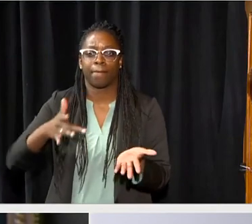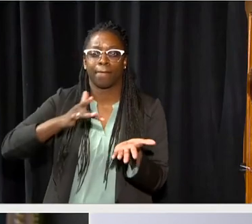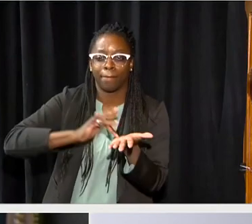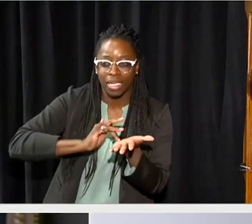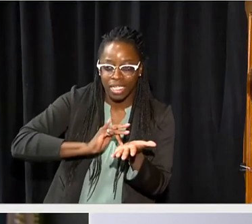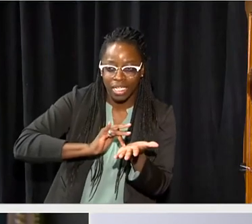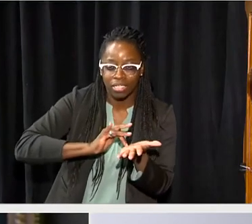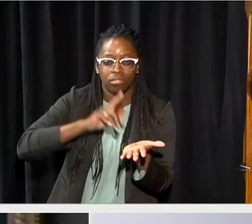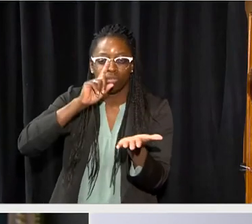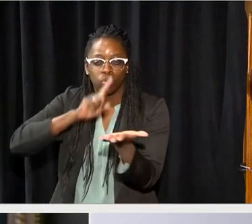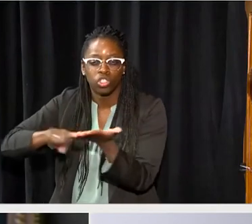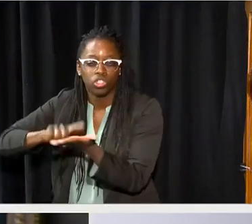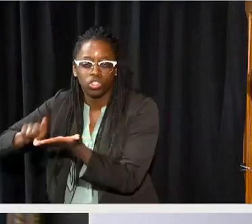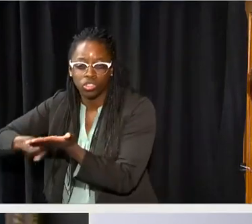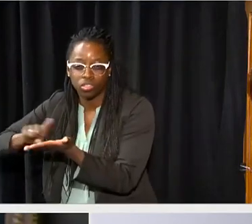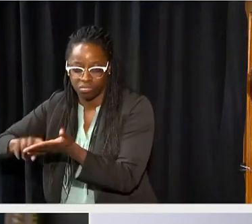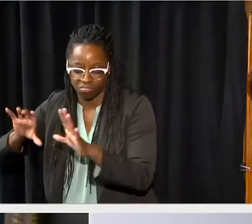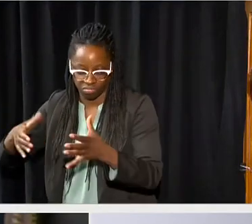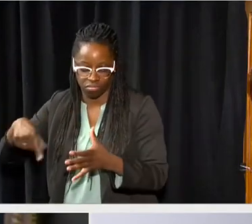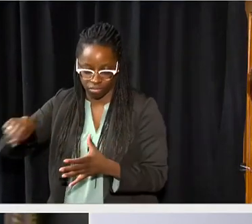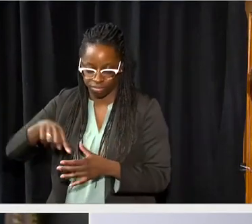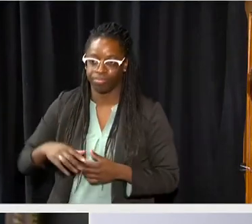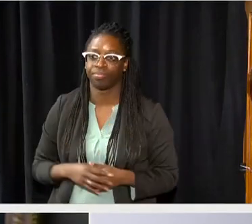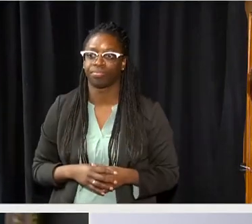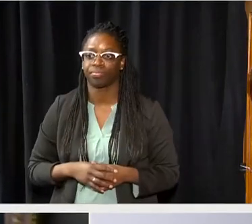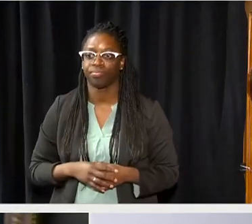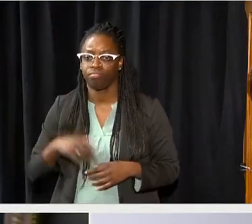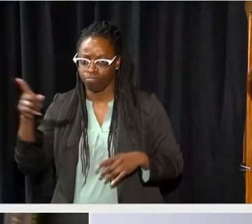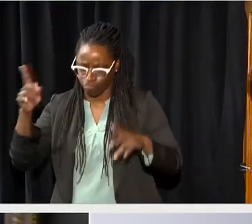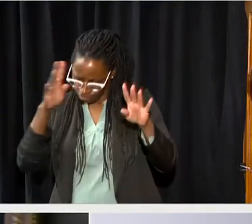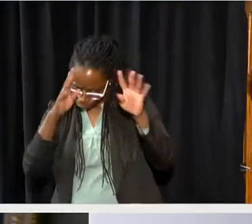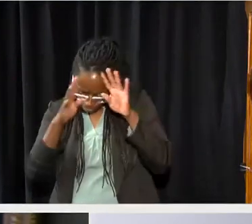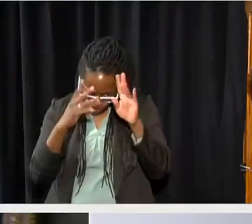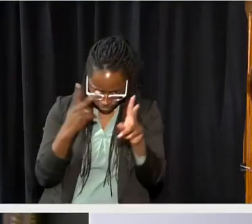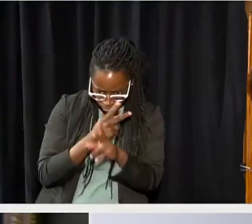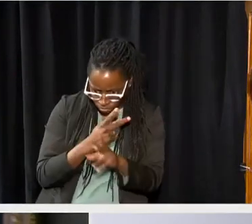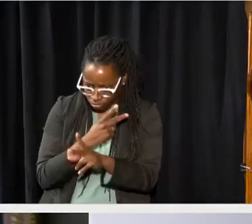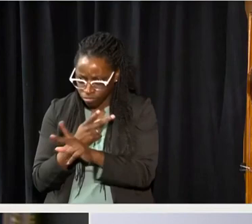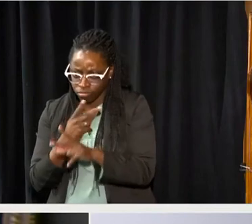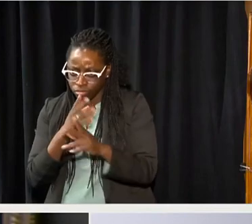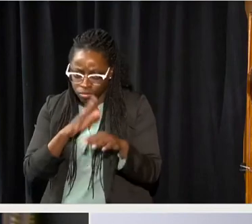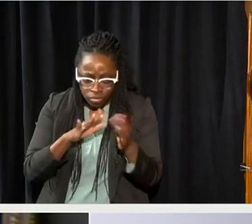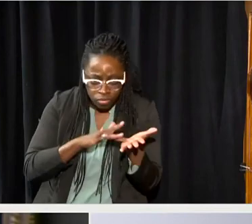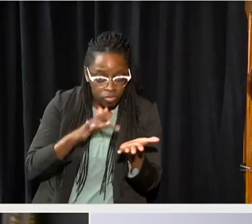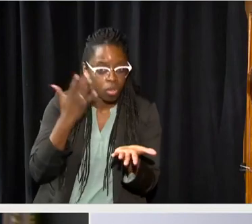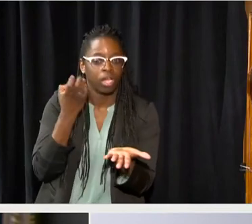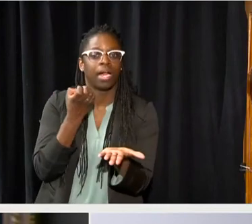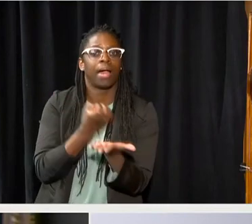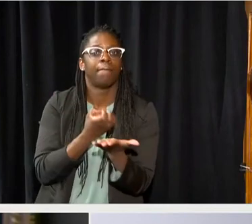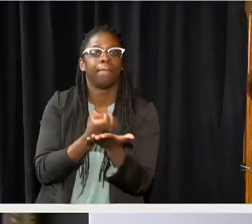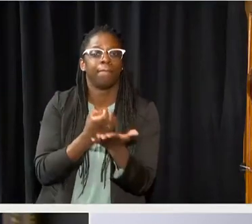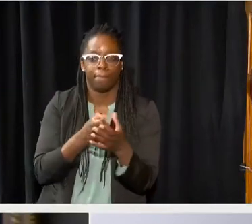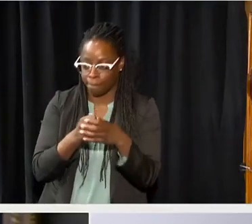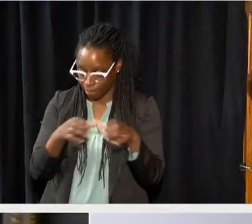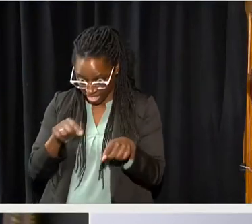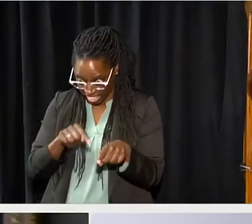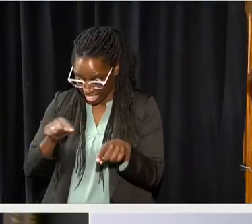moonshot. It's going to drive investment through our economy, and it makes Massachusetts more likely to be the